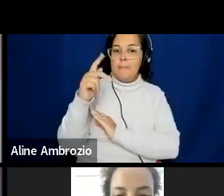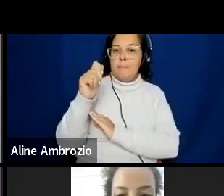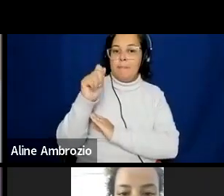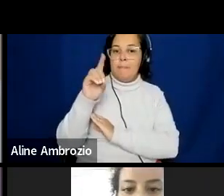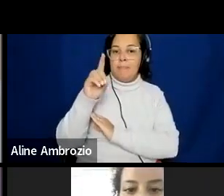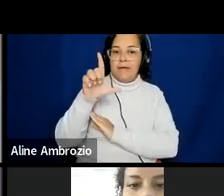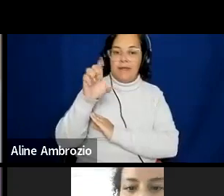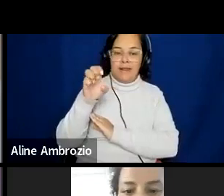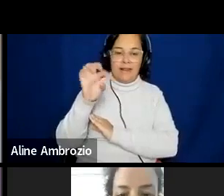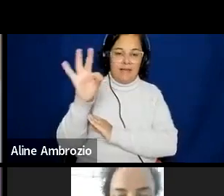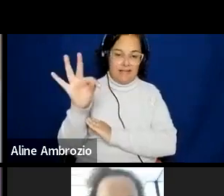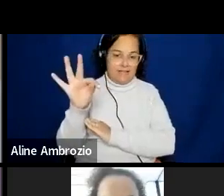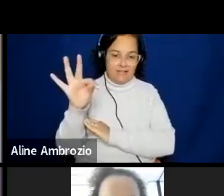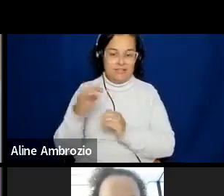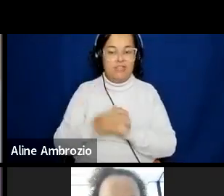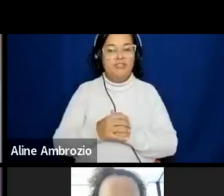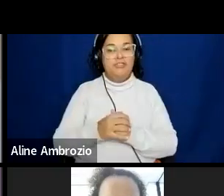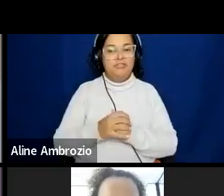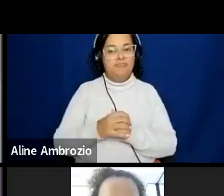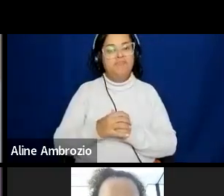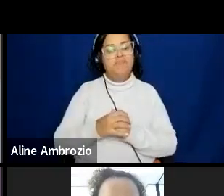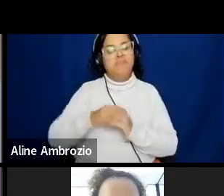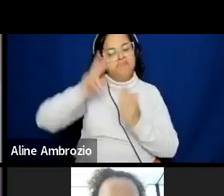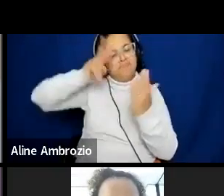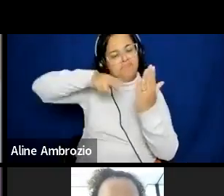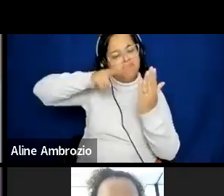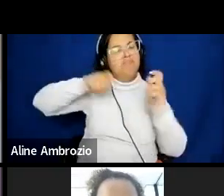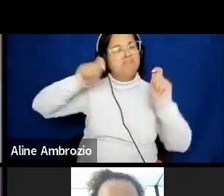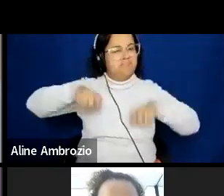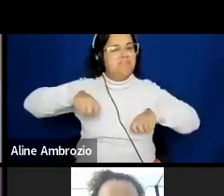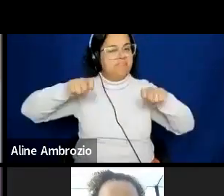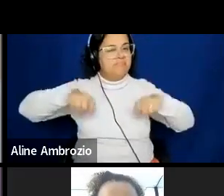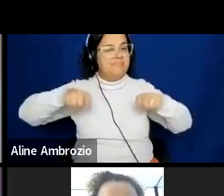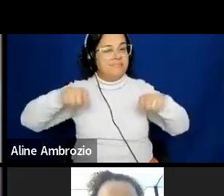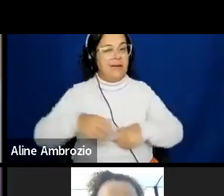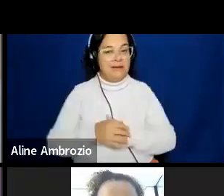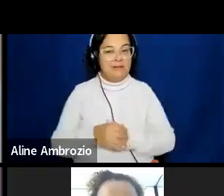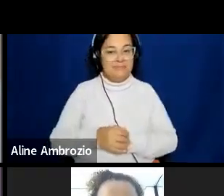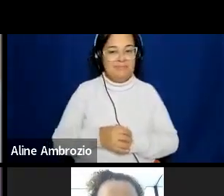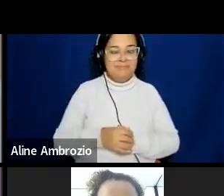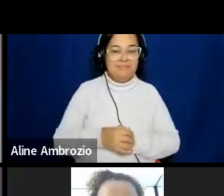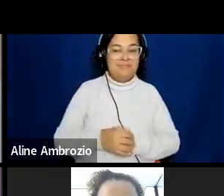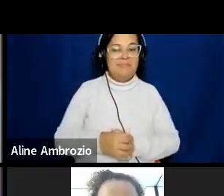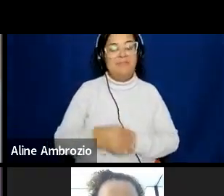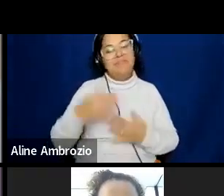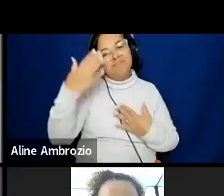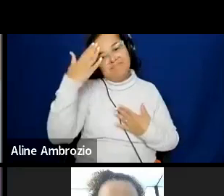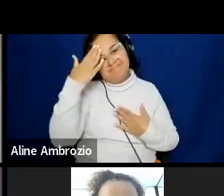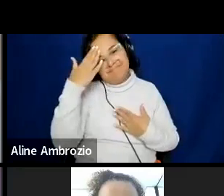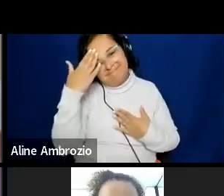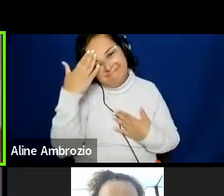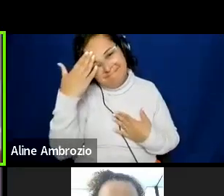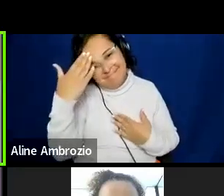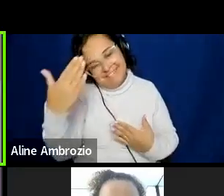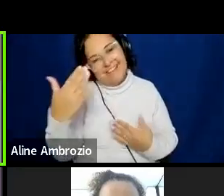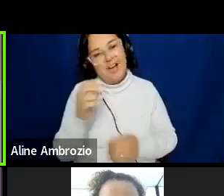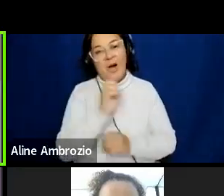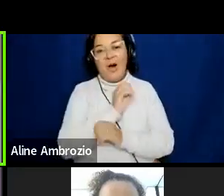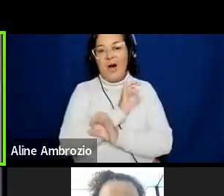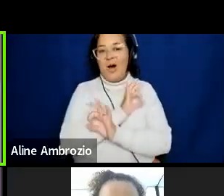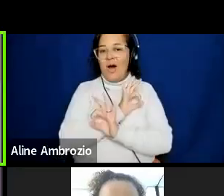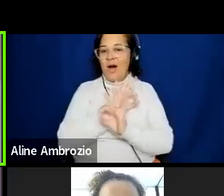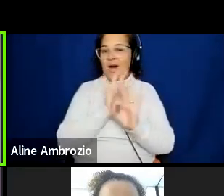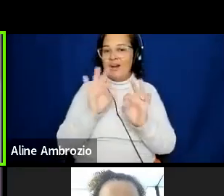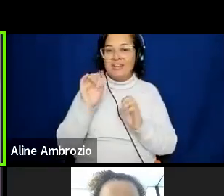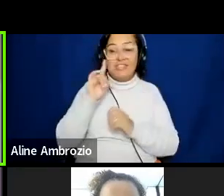read it. Todo mundo pode ler. Então, Peter, thank you. Have a nice day. And thank you. To the